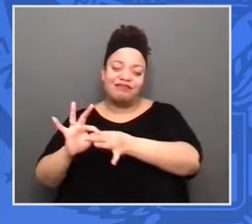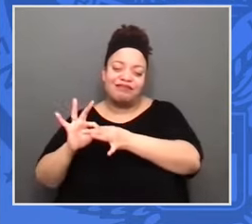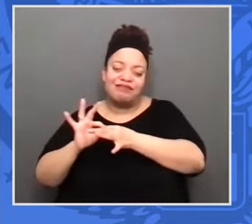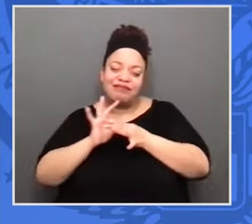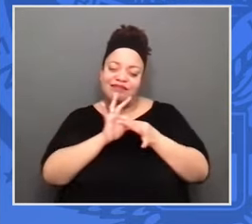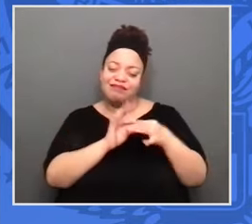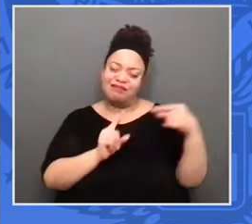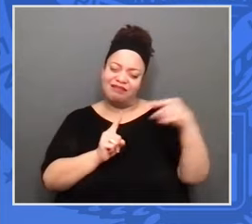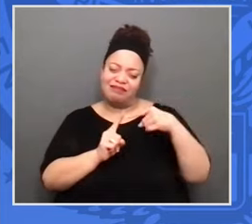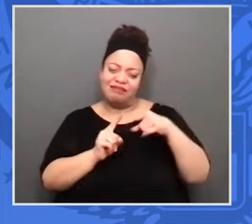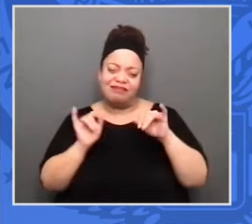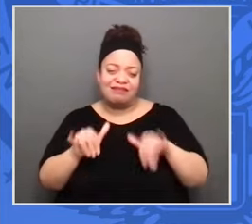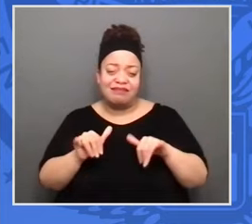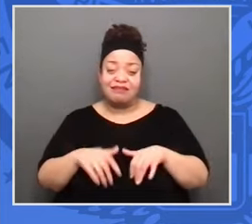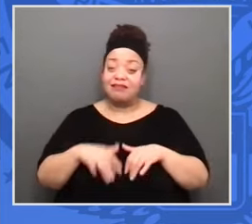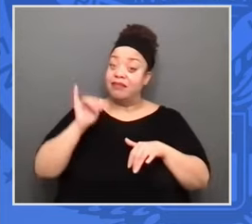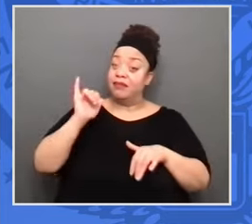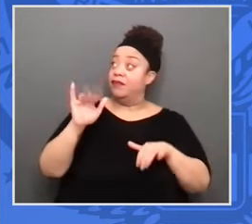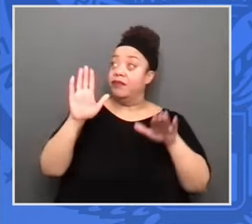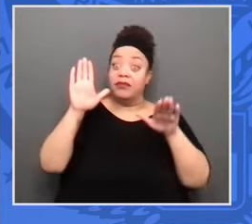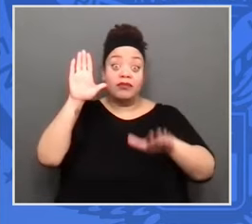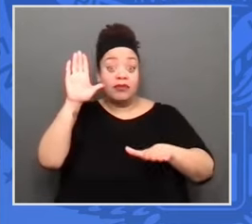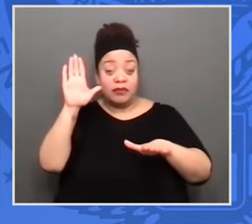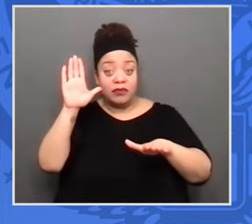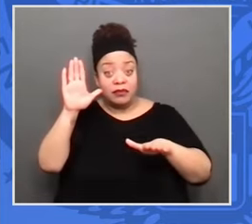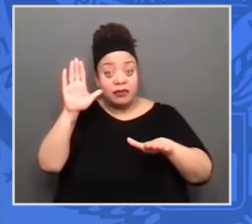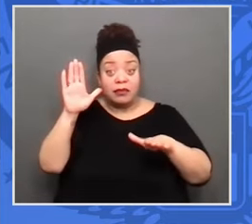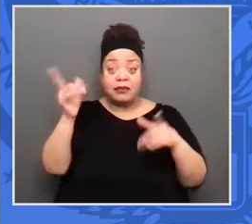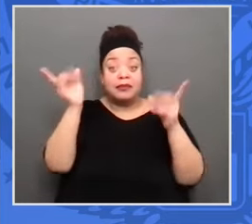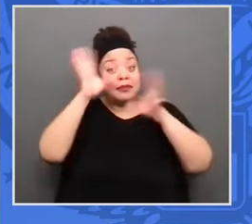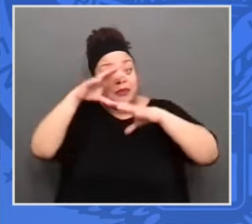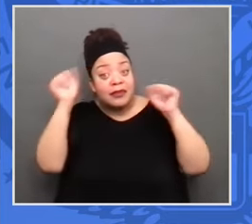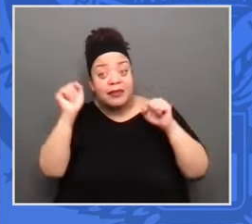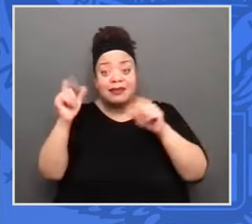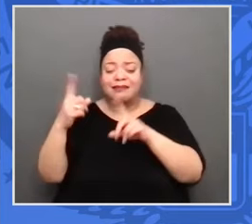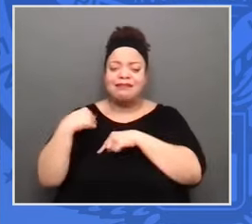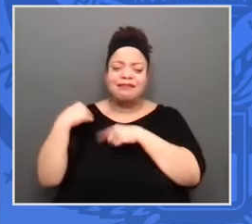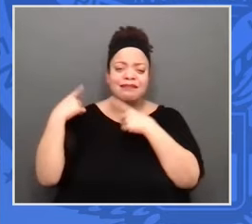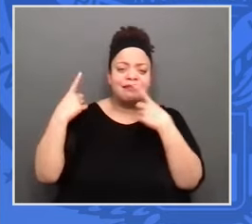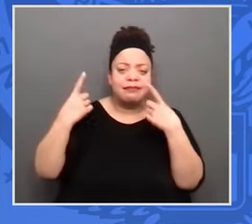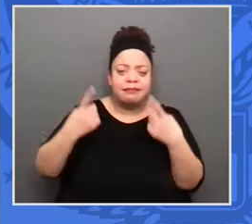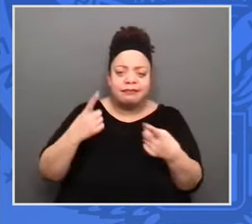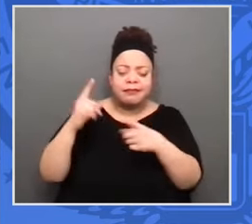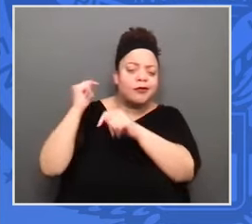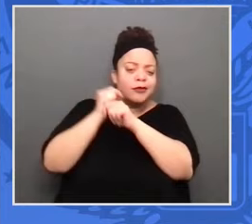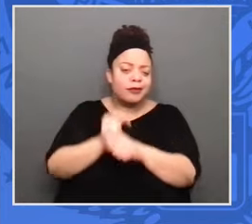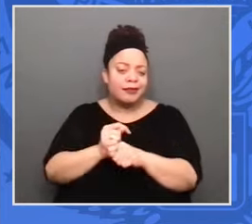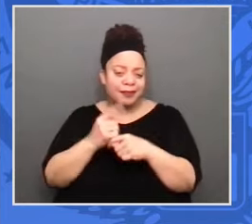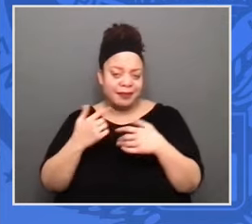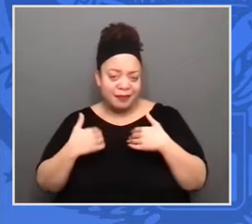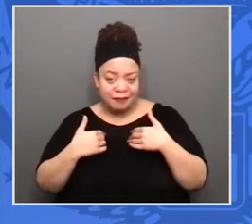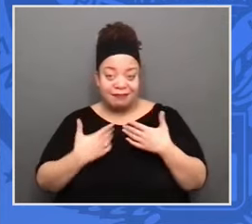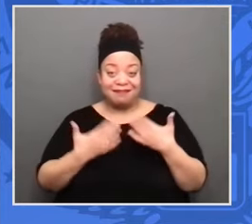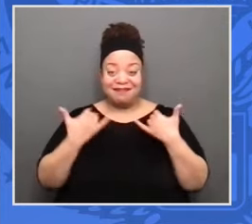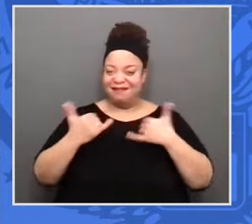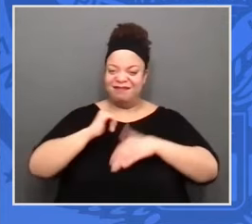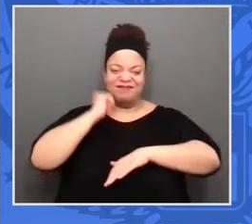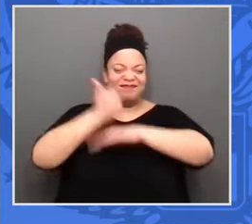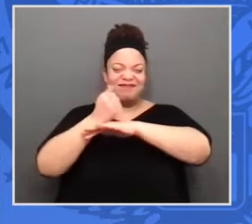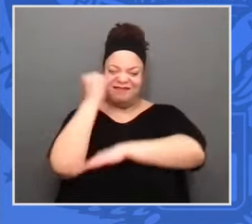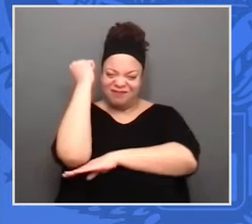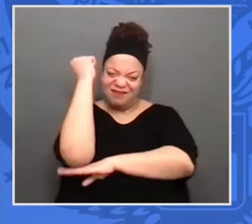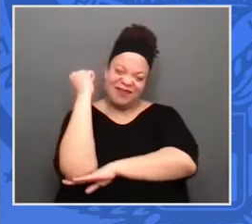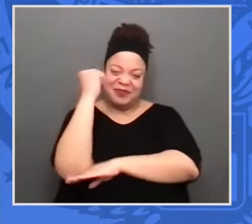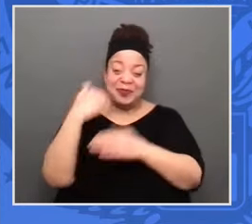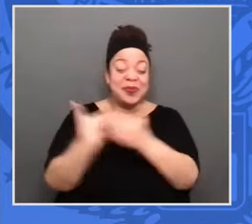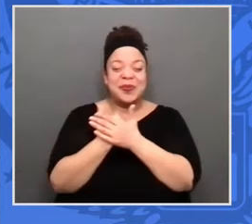an act that marks the commitment of a new four-year term. Yet in truth, Inauguration Day is